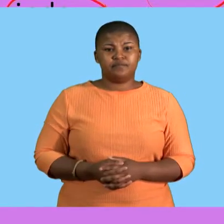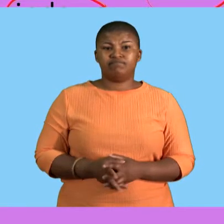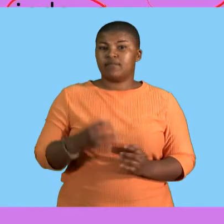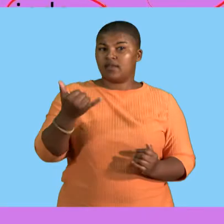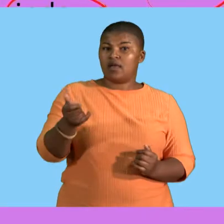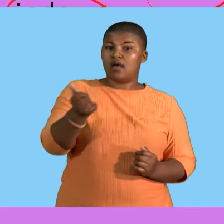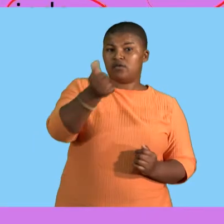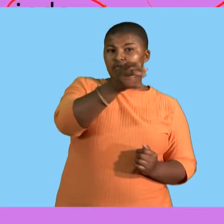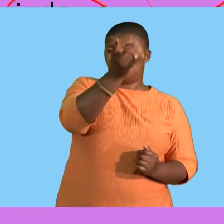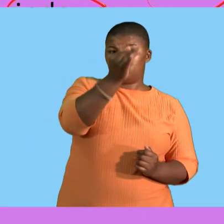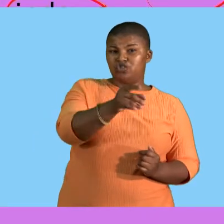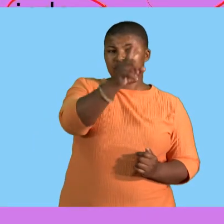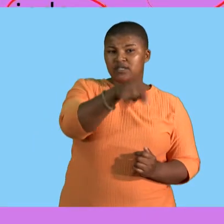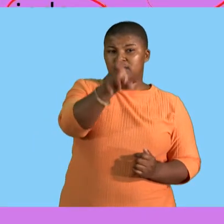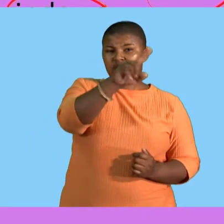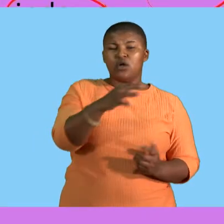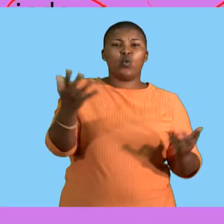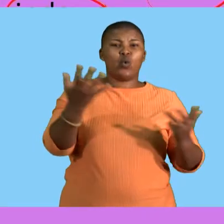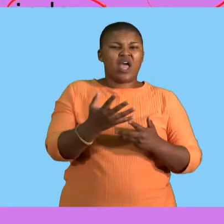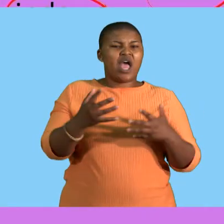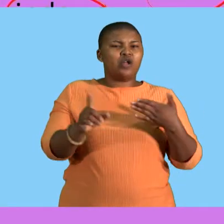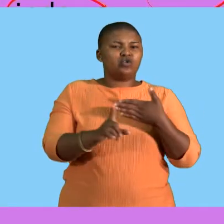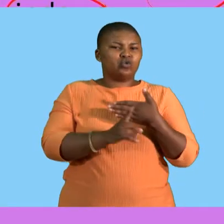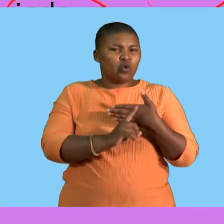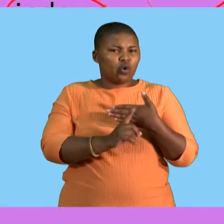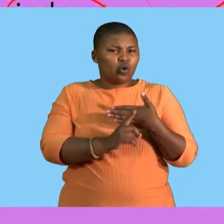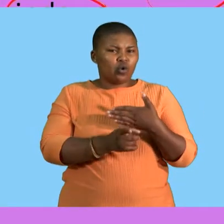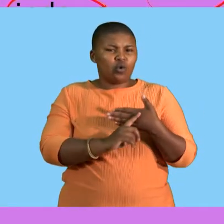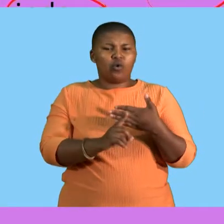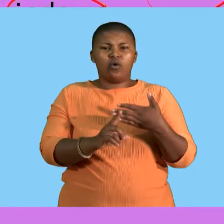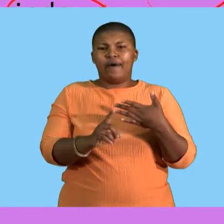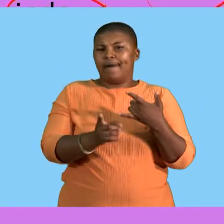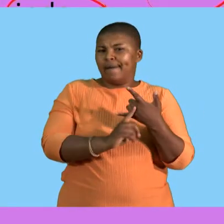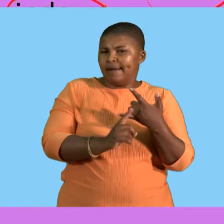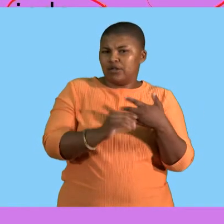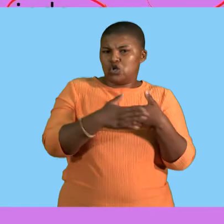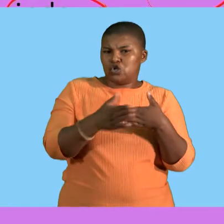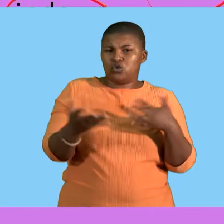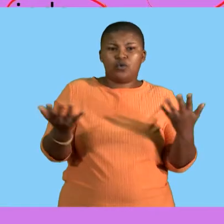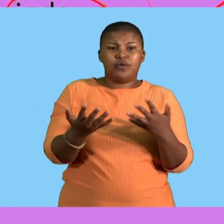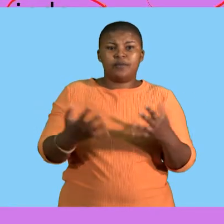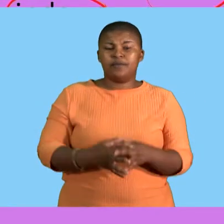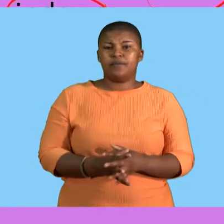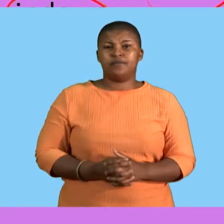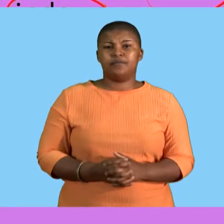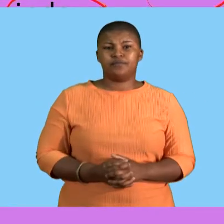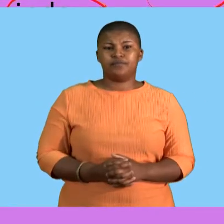map, where do we see just a door and a window? And